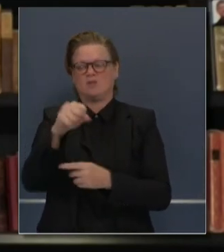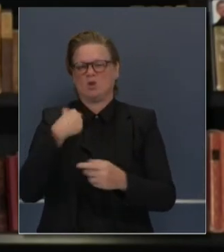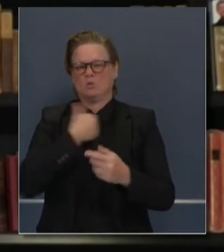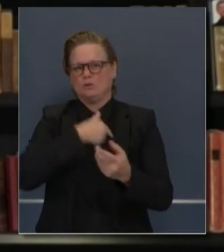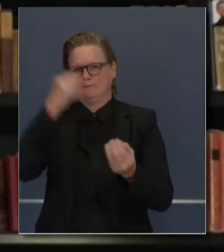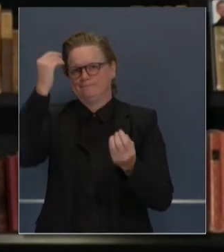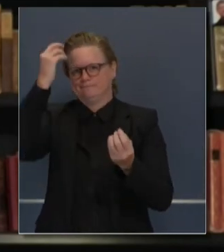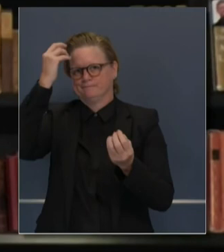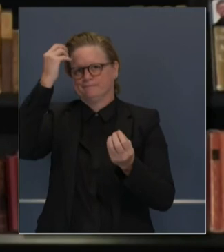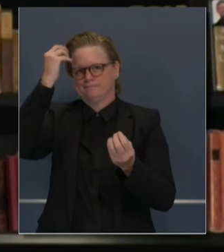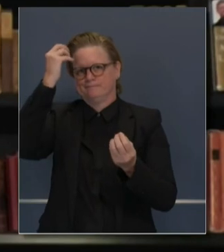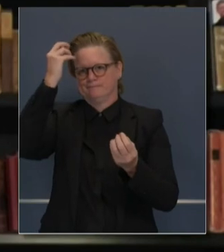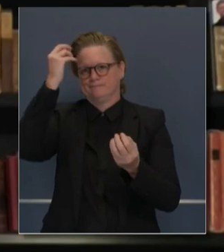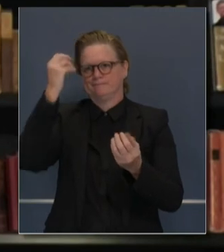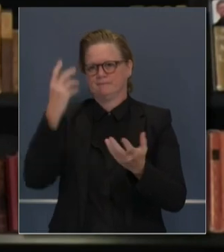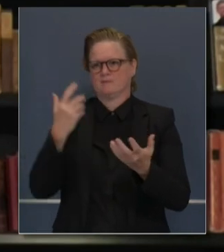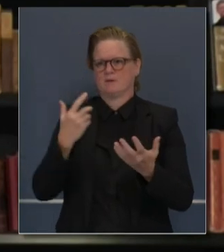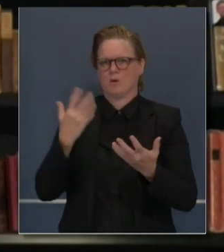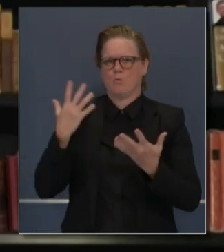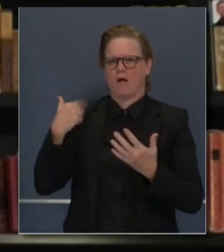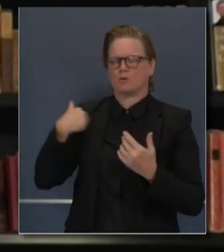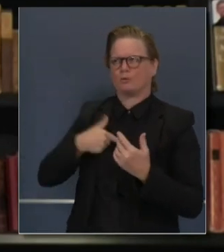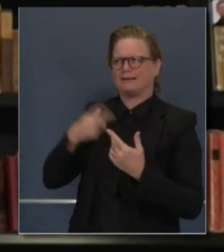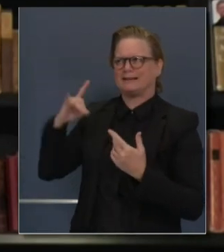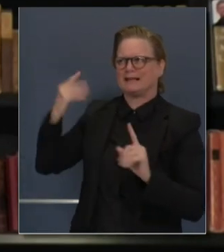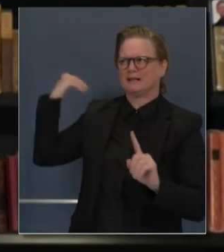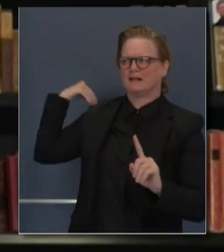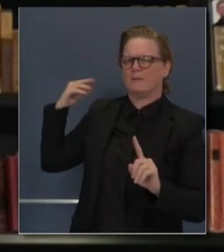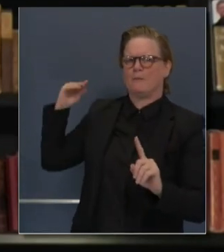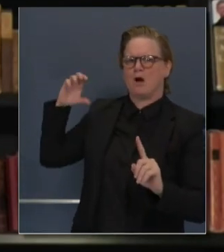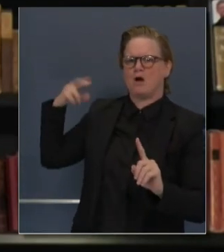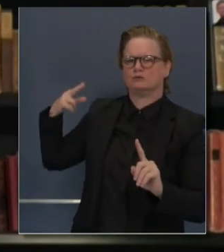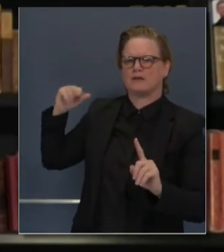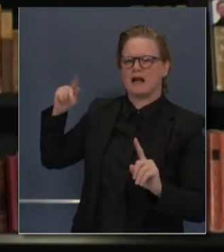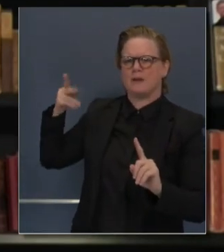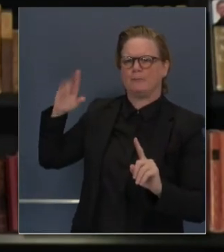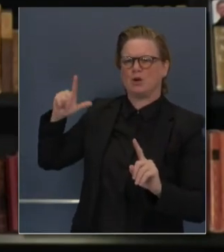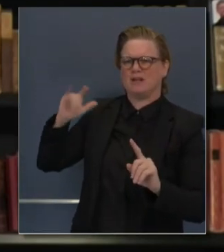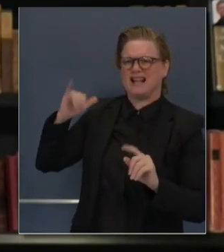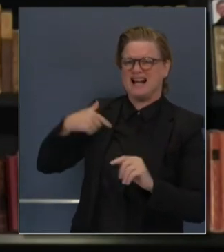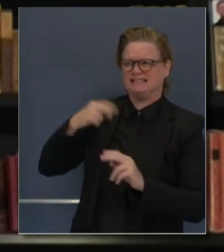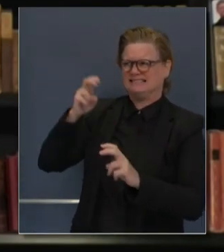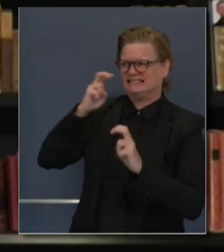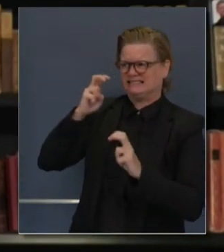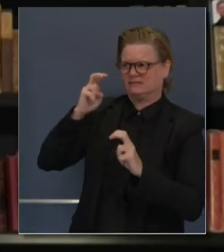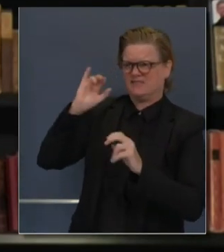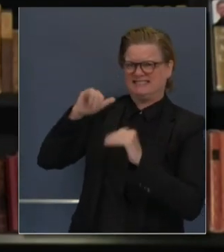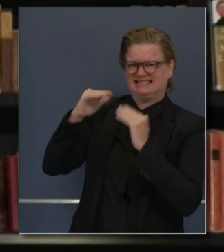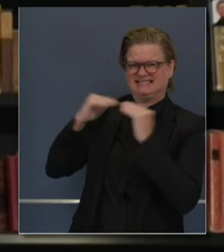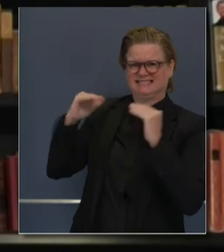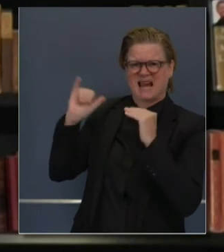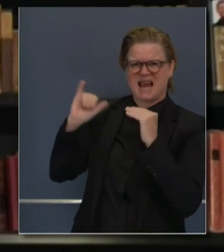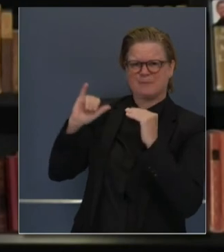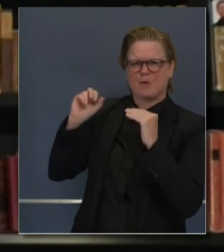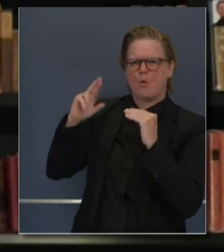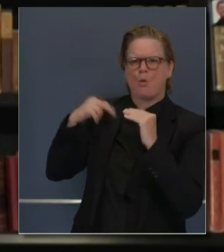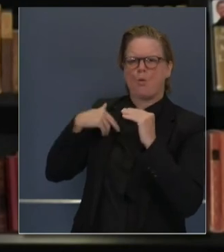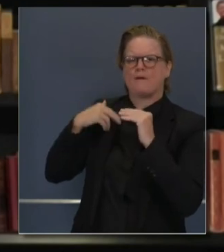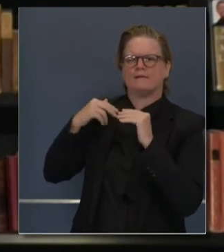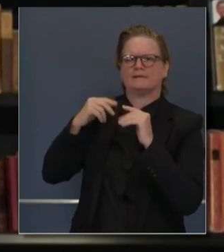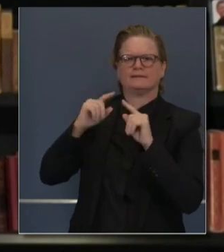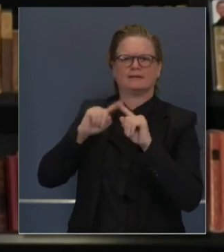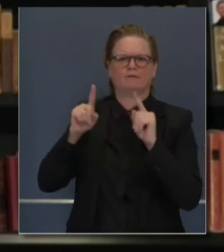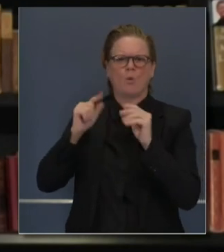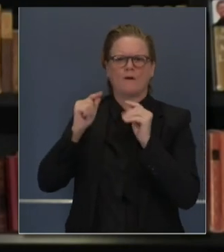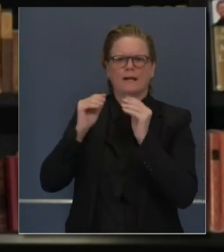with industry, working by sector, working specifically with our health teams to look